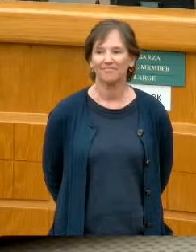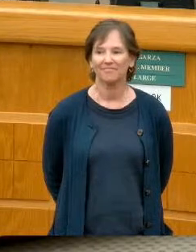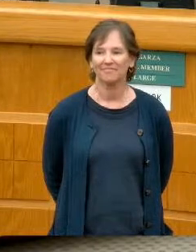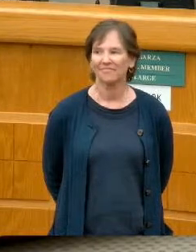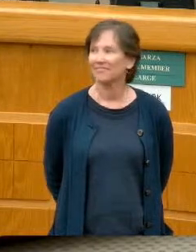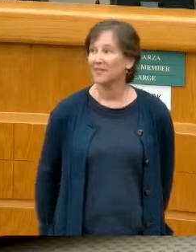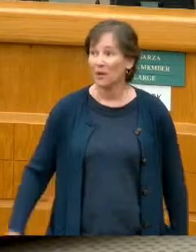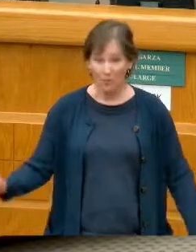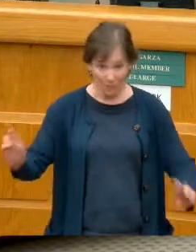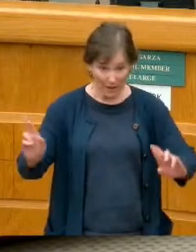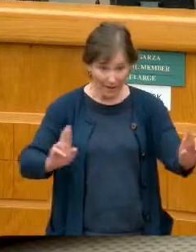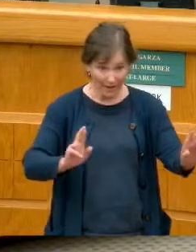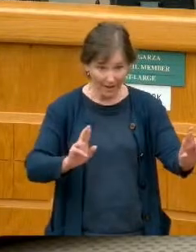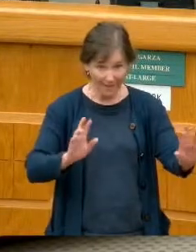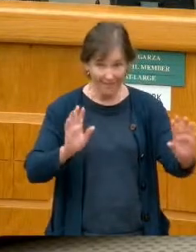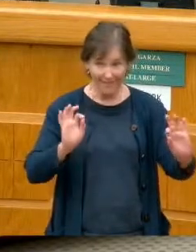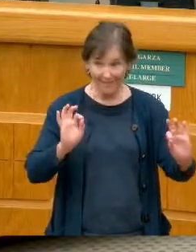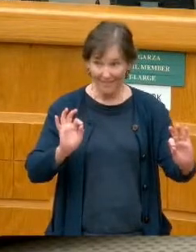Are we ready?